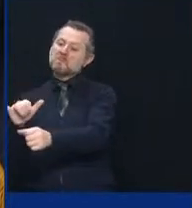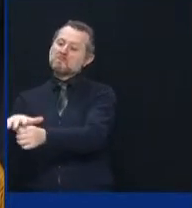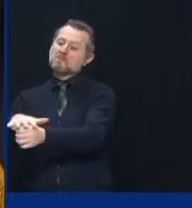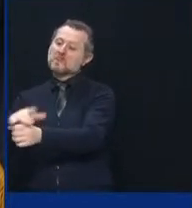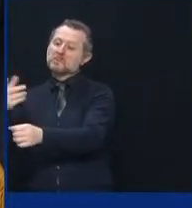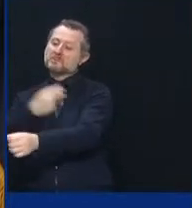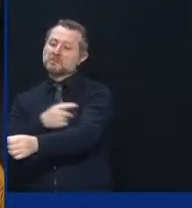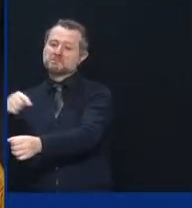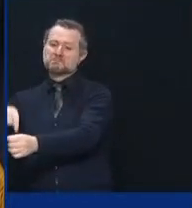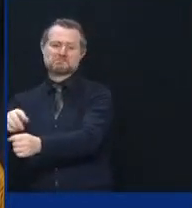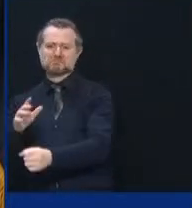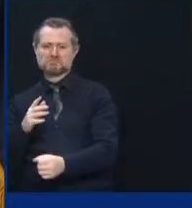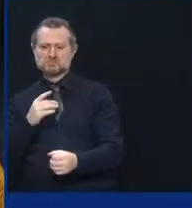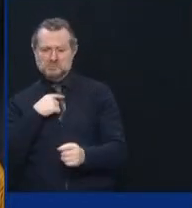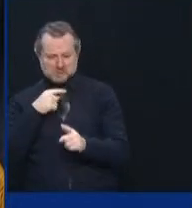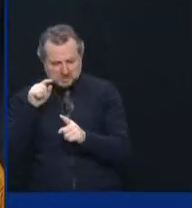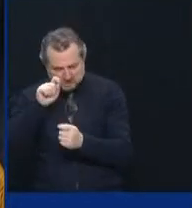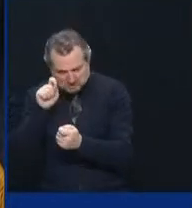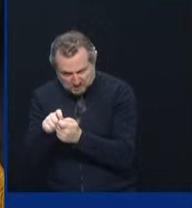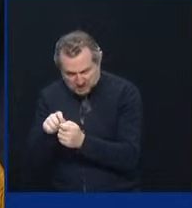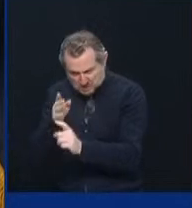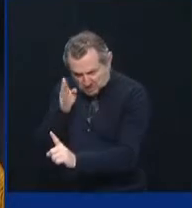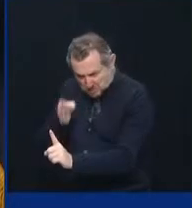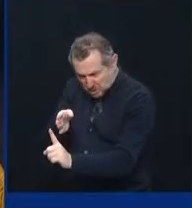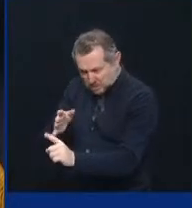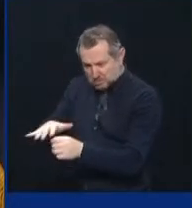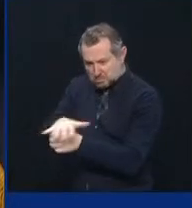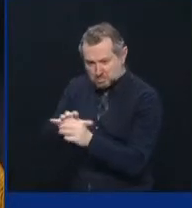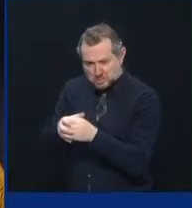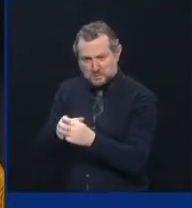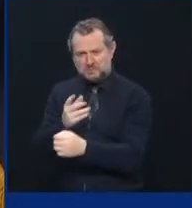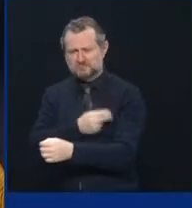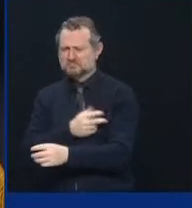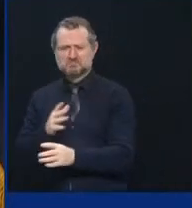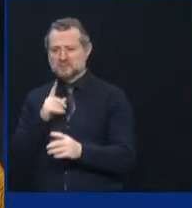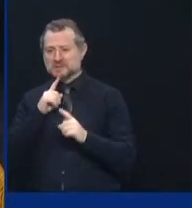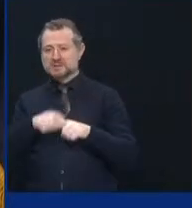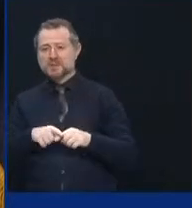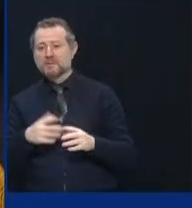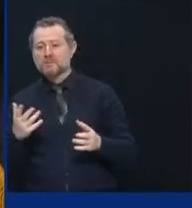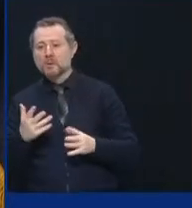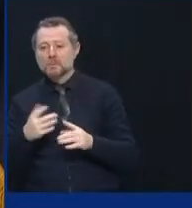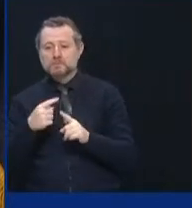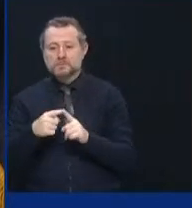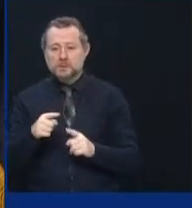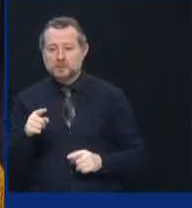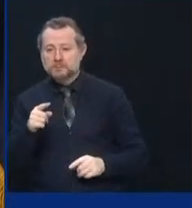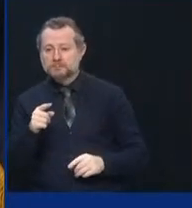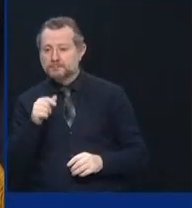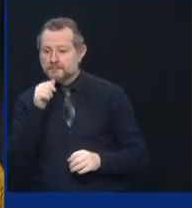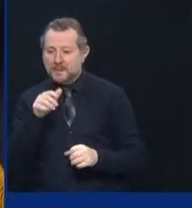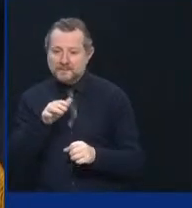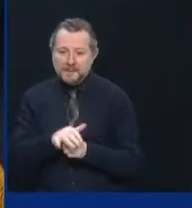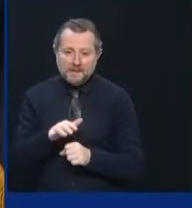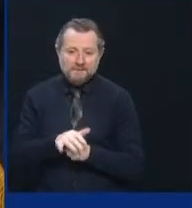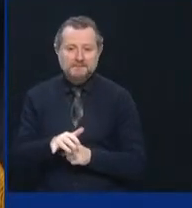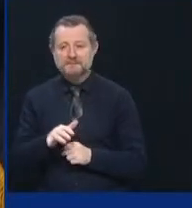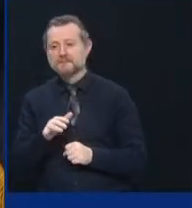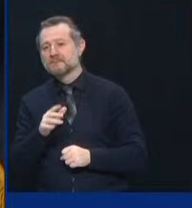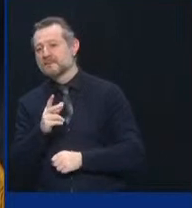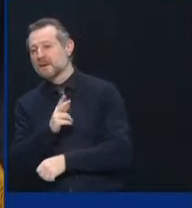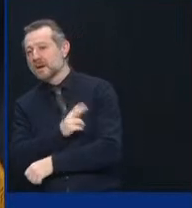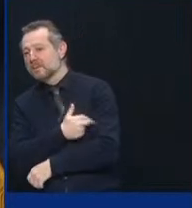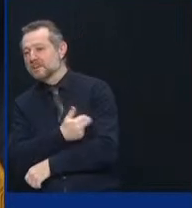problematic community by positivity or lack of coverage, et cetera. Does anyone want to add anything with